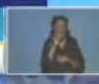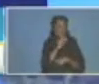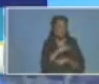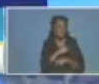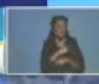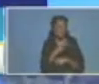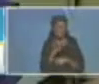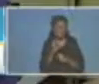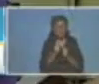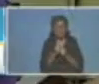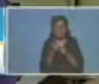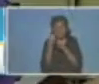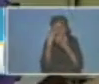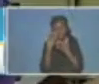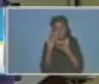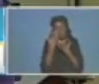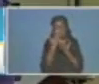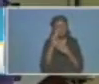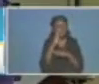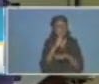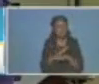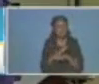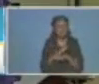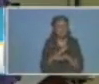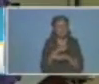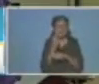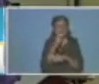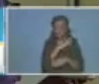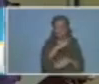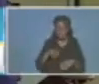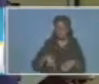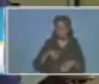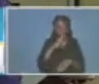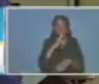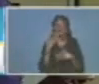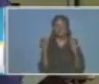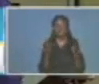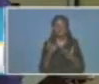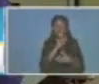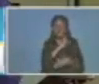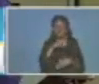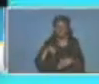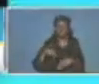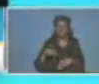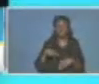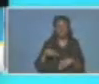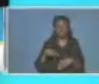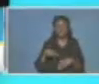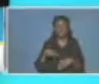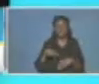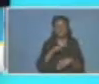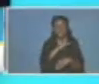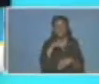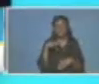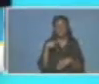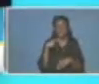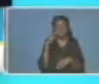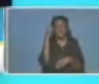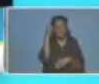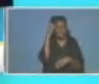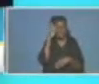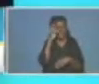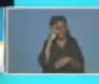Altavis. Good evening, Mukushla, and good evening, Bahamas. The royals are here. Prince Edward, the Earl of Wessex, and his